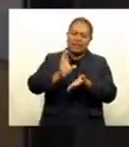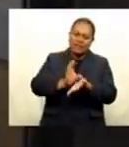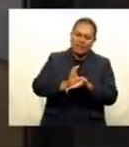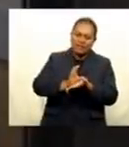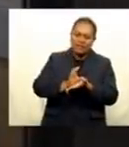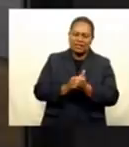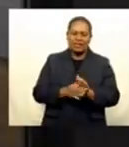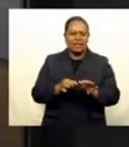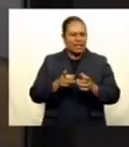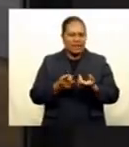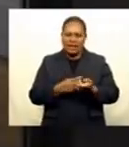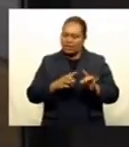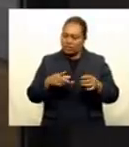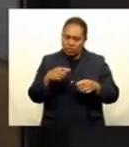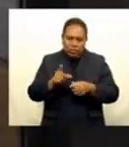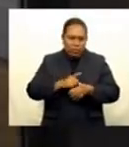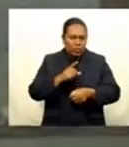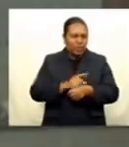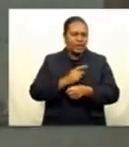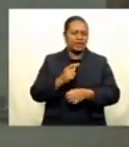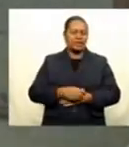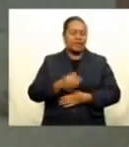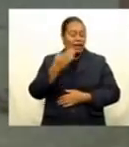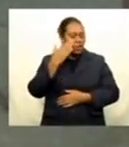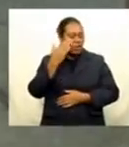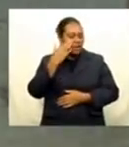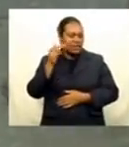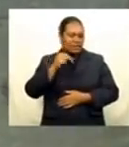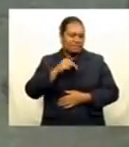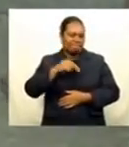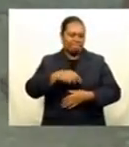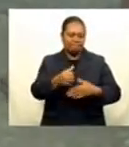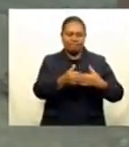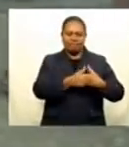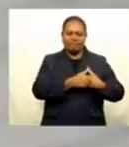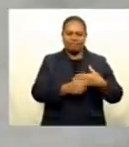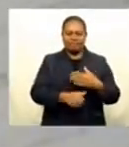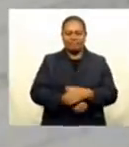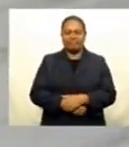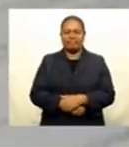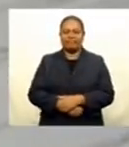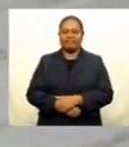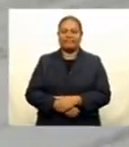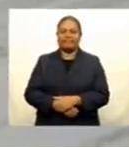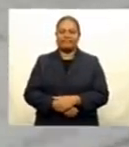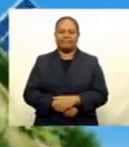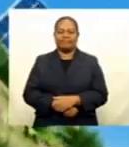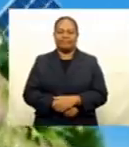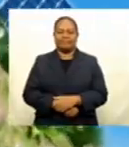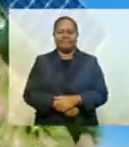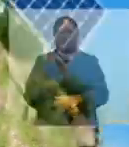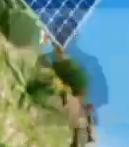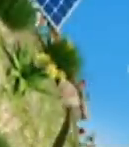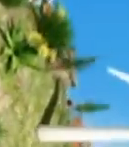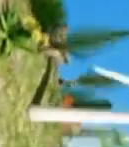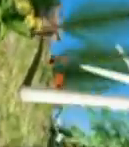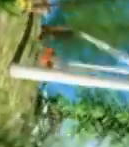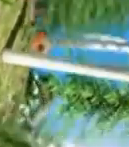literacy and helping create awareness on the need to be financially secure. Jeshulal, FBC News.